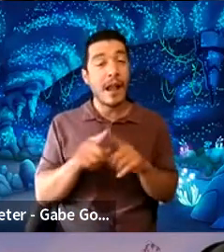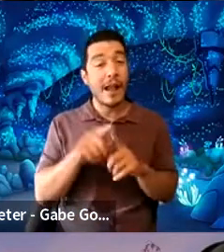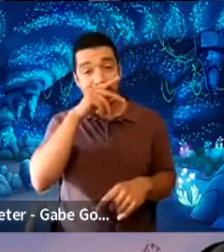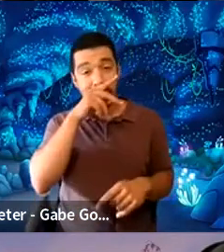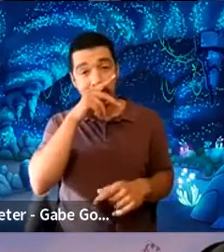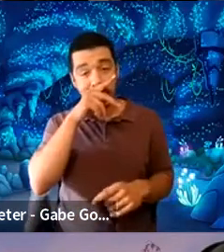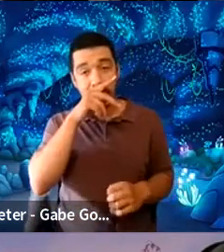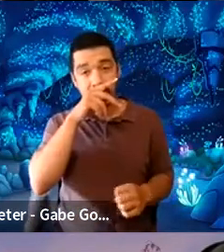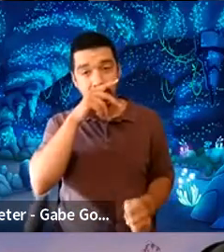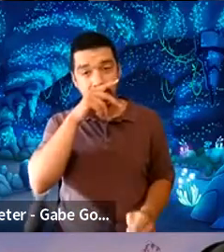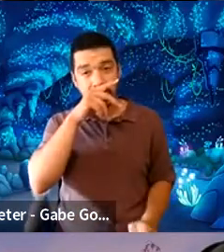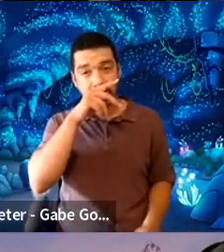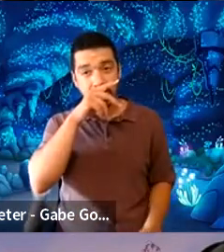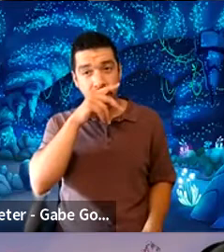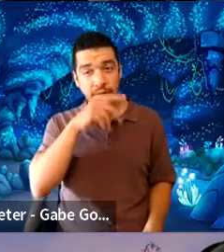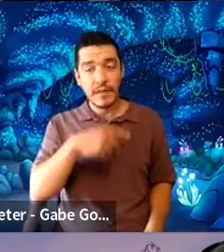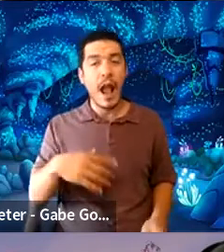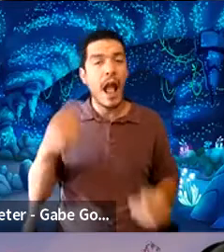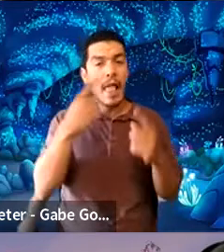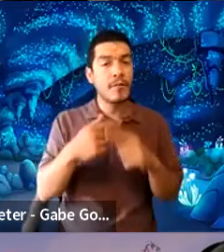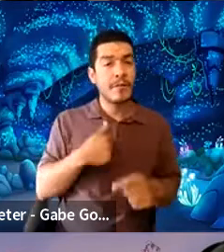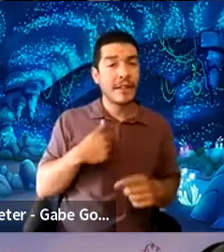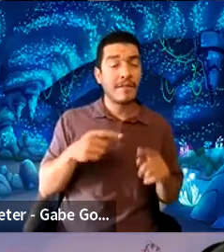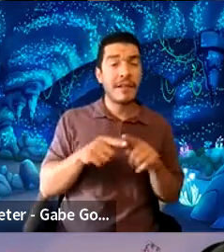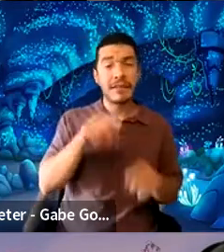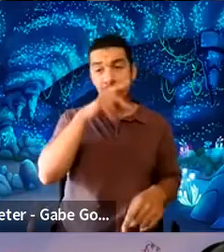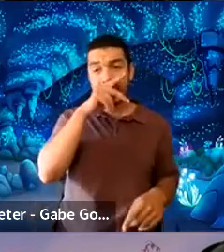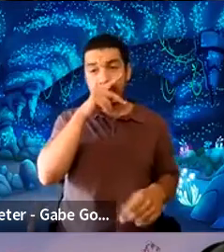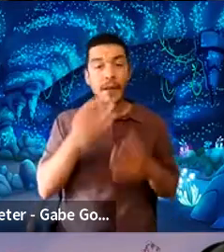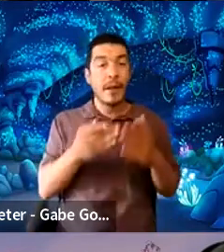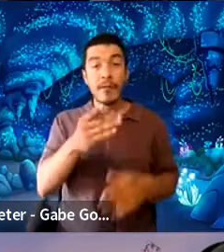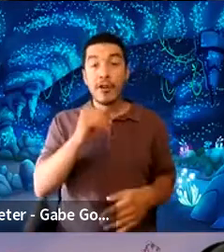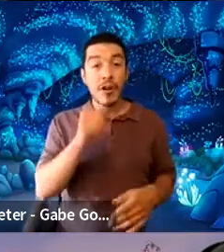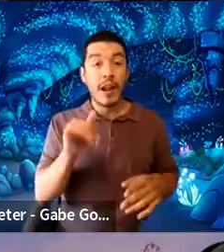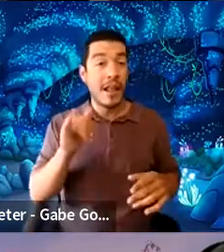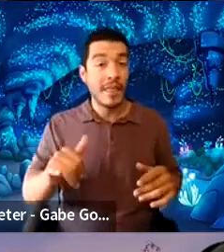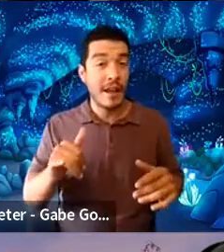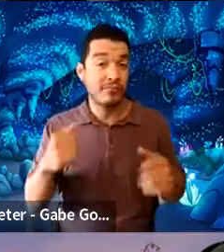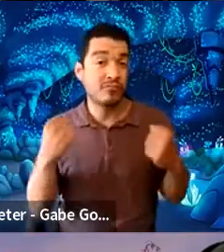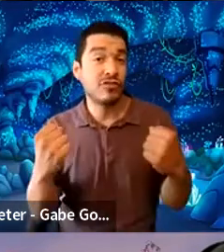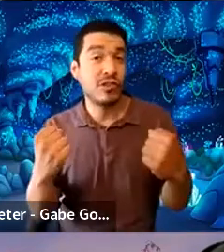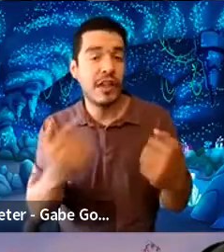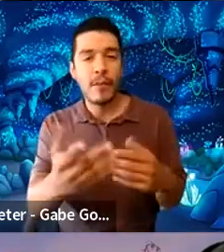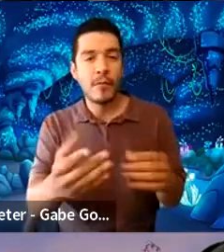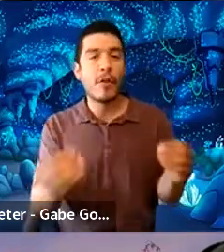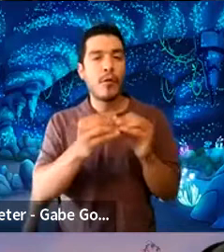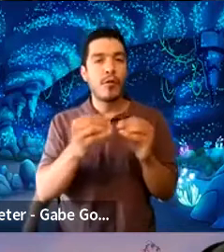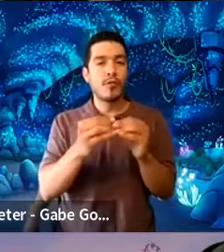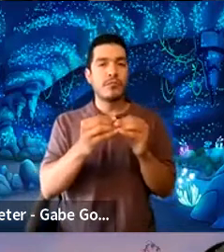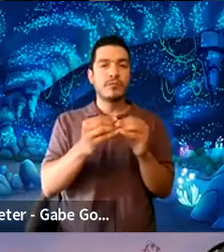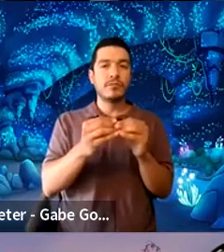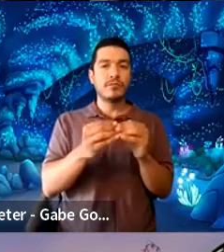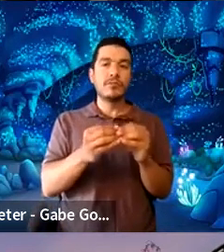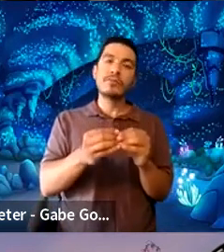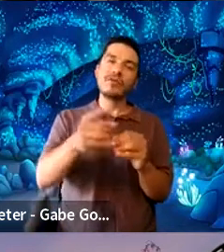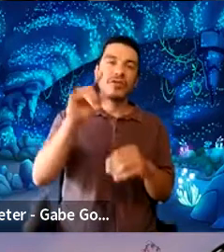kids, and I think about to myself as a kid, maybe you're not that athletic. Maybe you are more of a, you know,